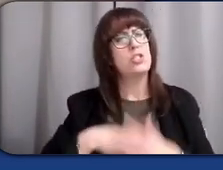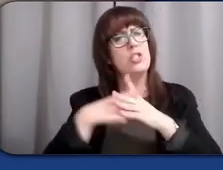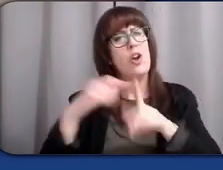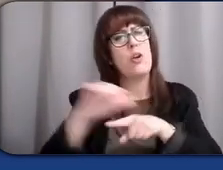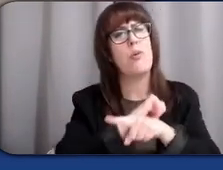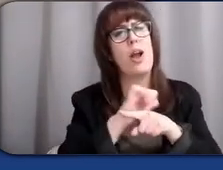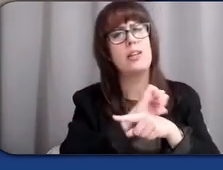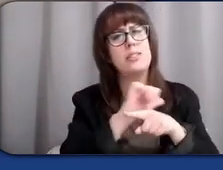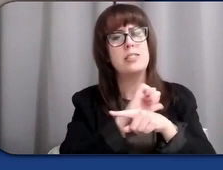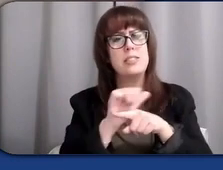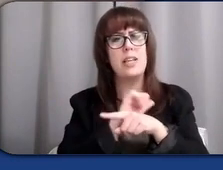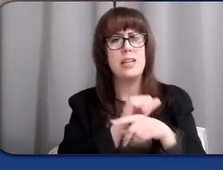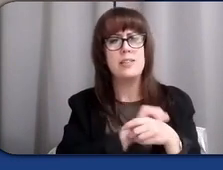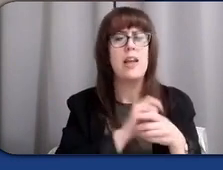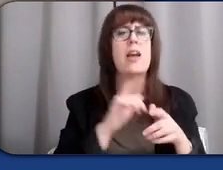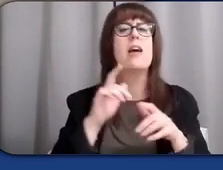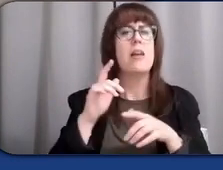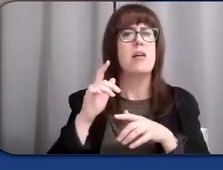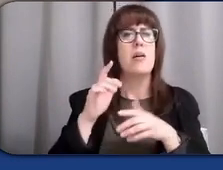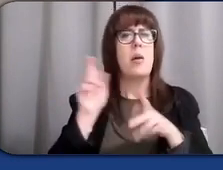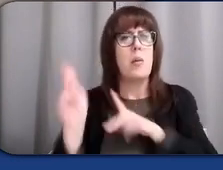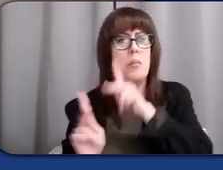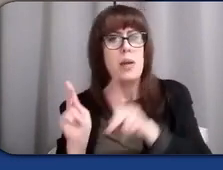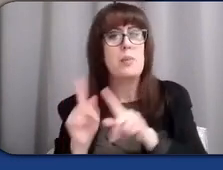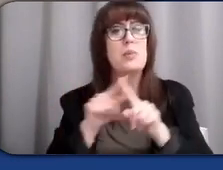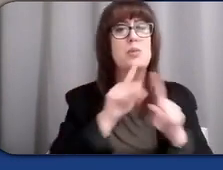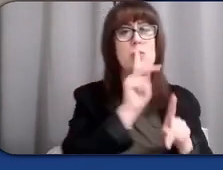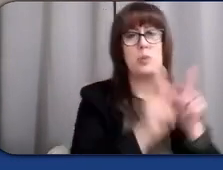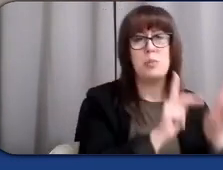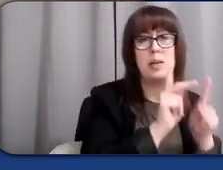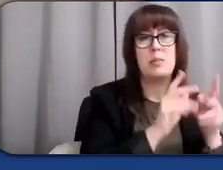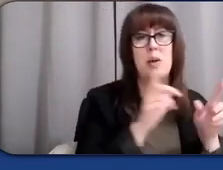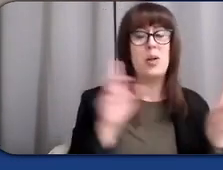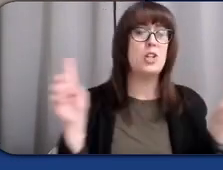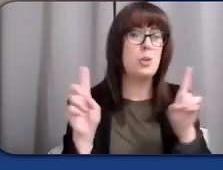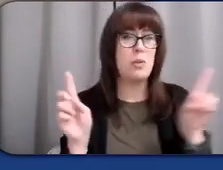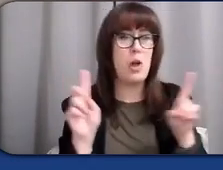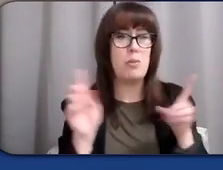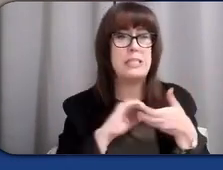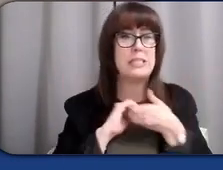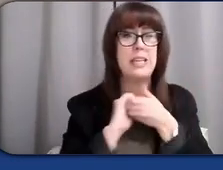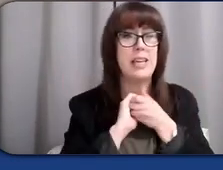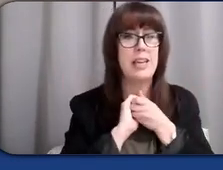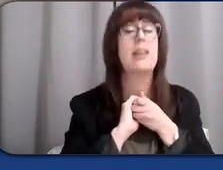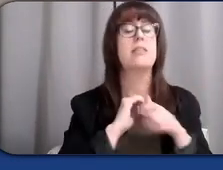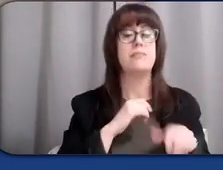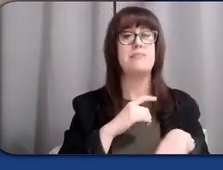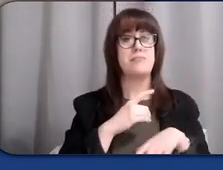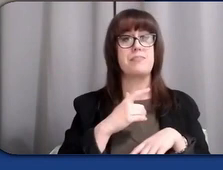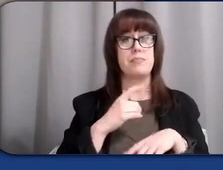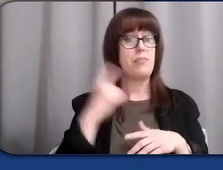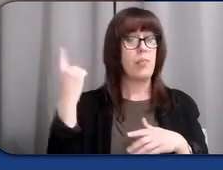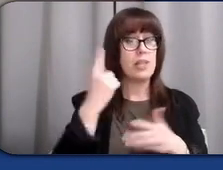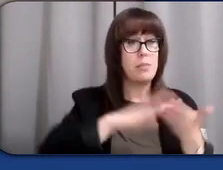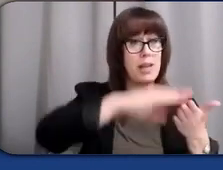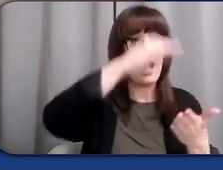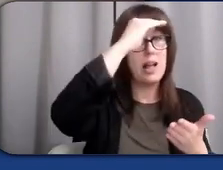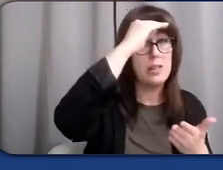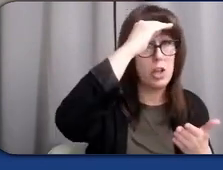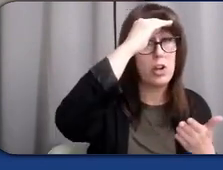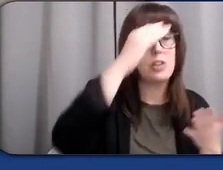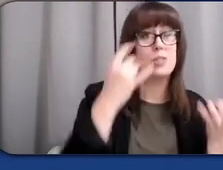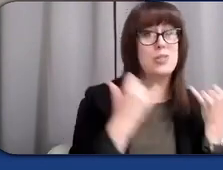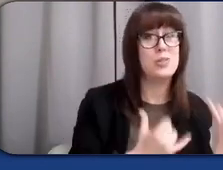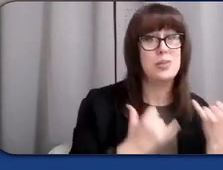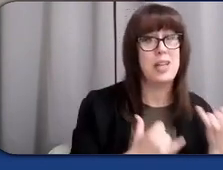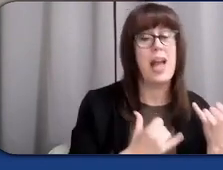people-to-people diplomacy even at home. And then one more point to close on, and it's a lesson I've learned by watching today and also from